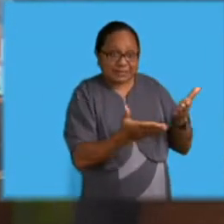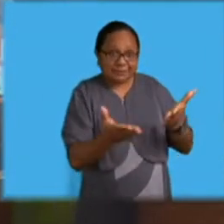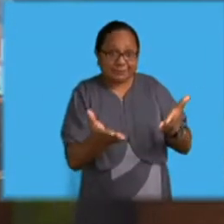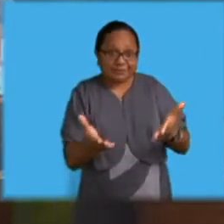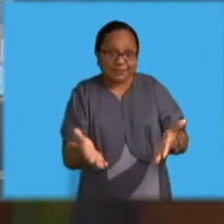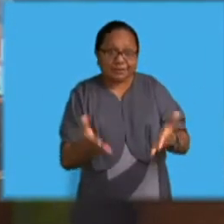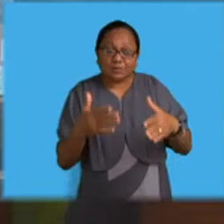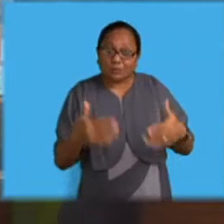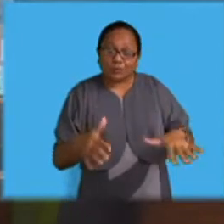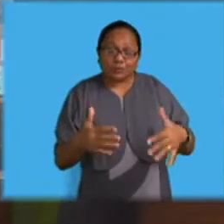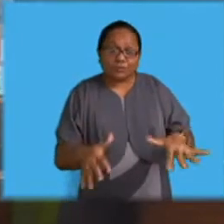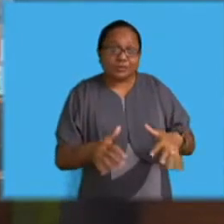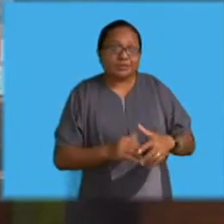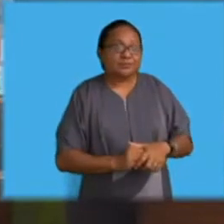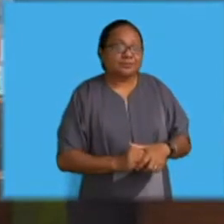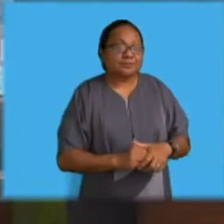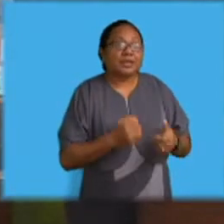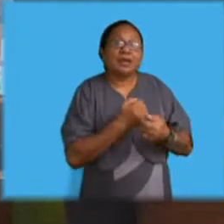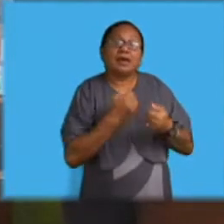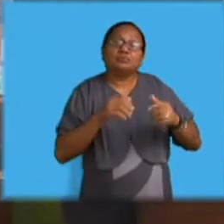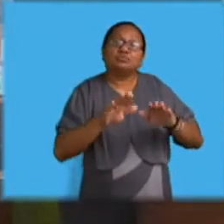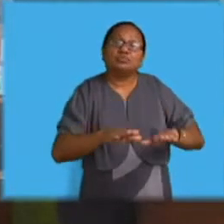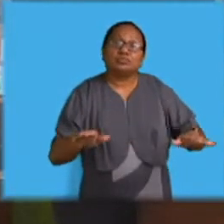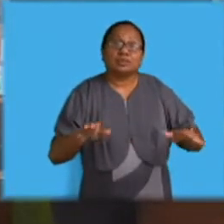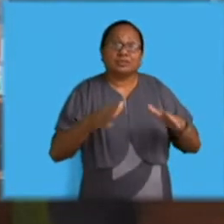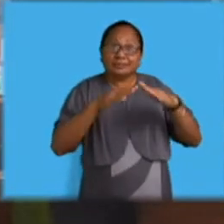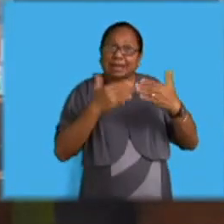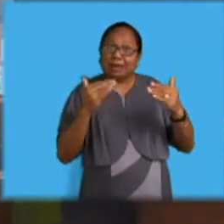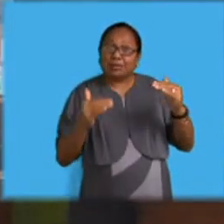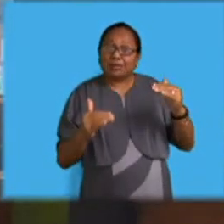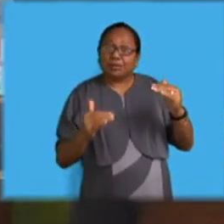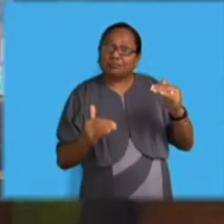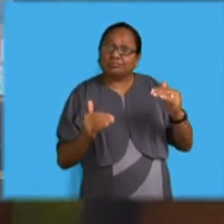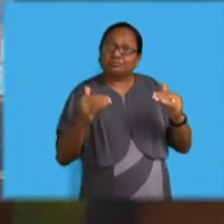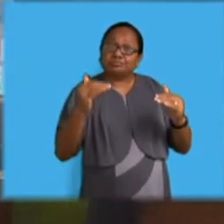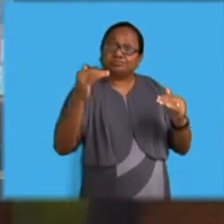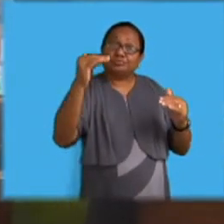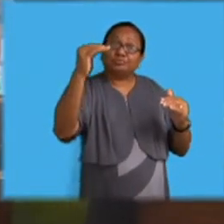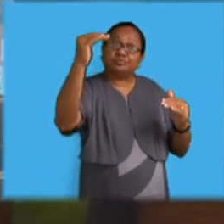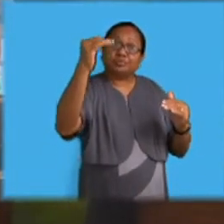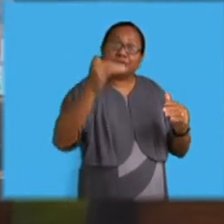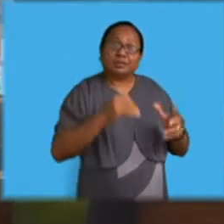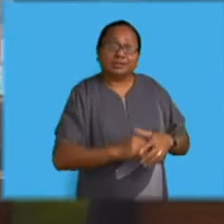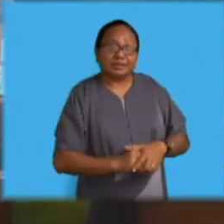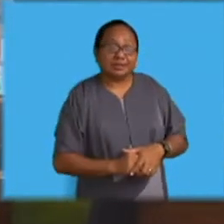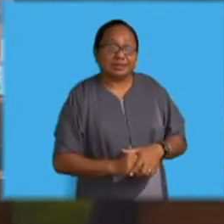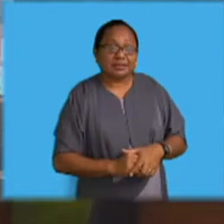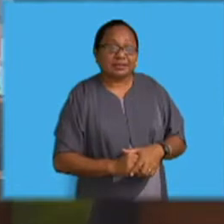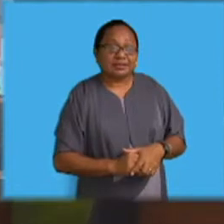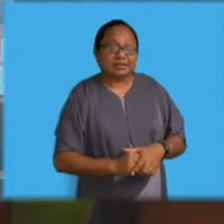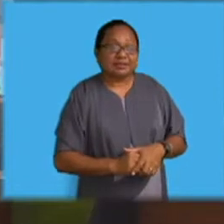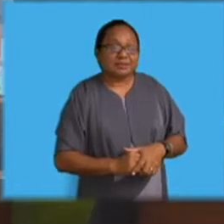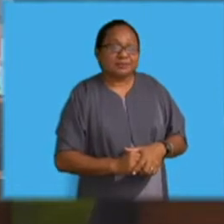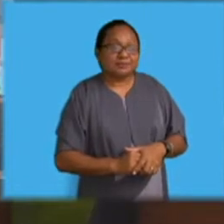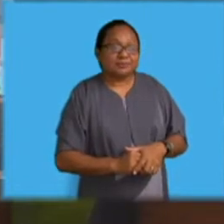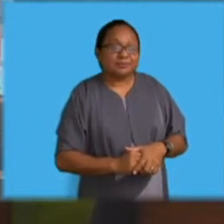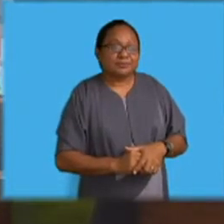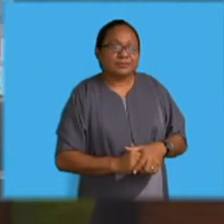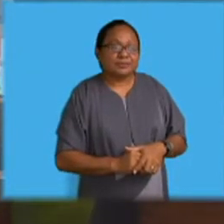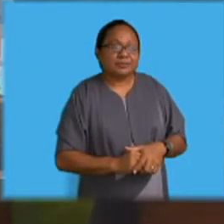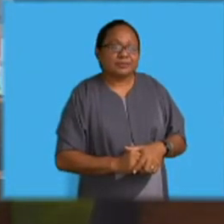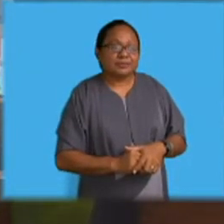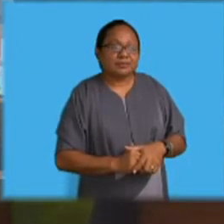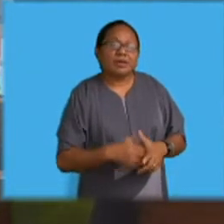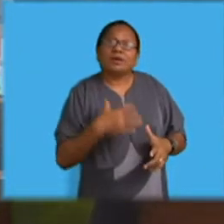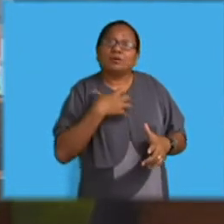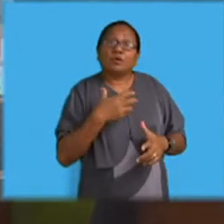out of our school system. Our children are ahead of children that comes out of some of the schools in the